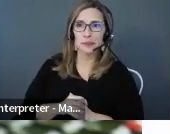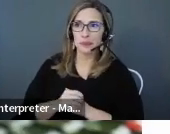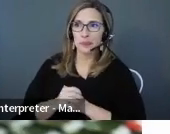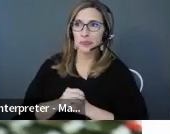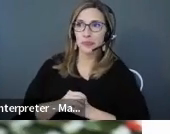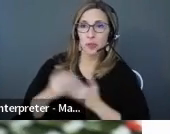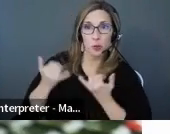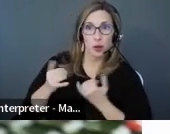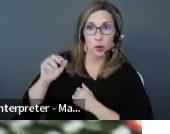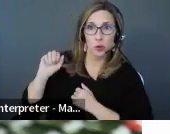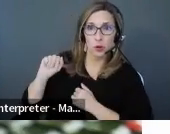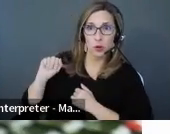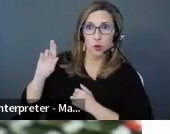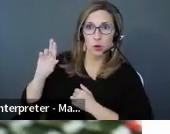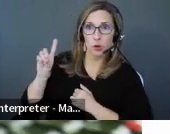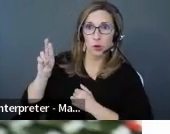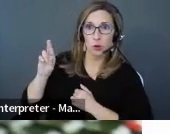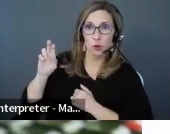back to Audrey.